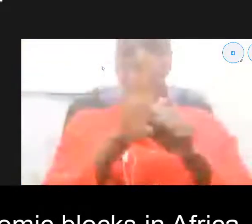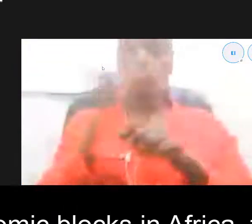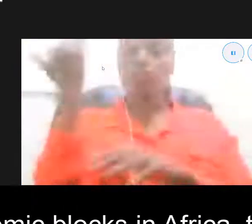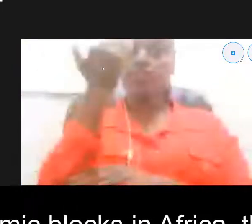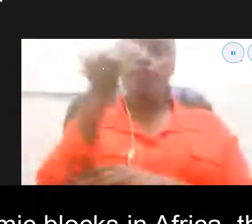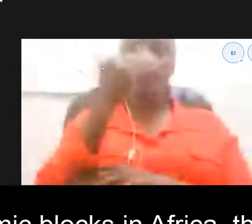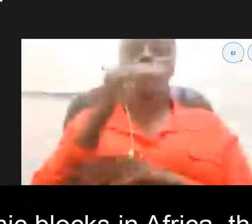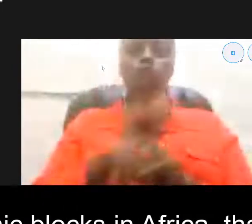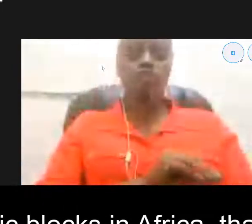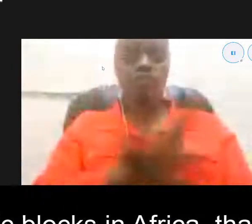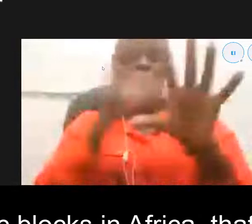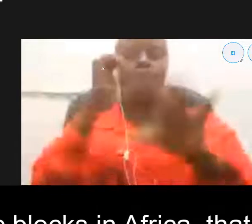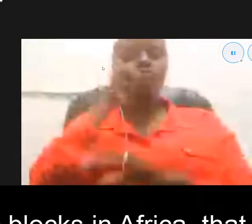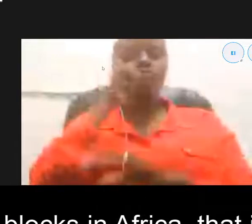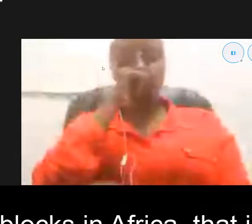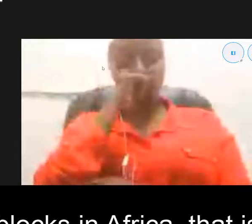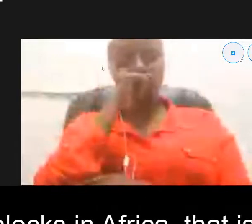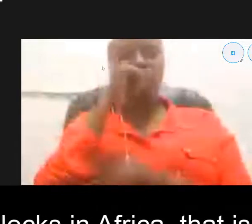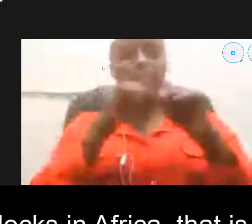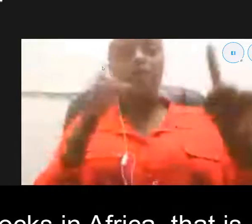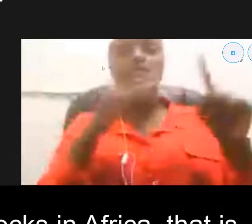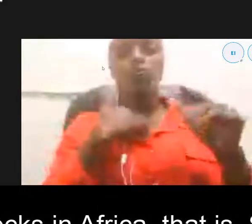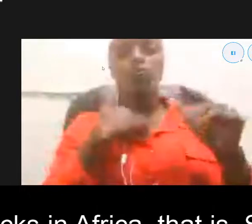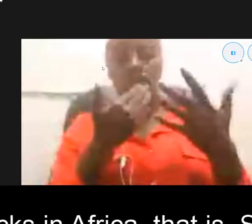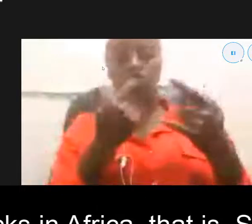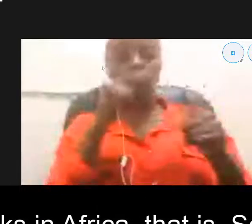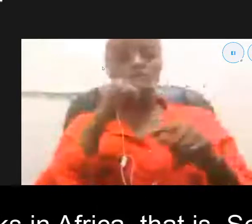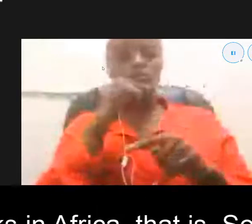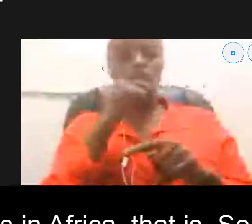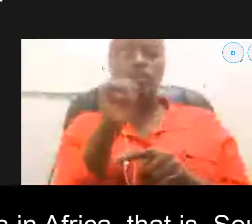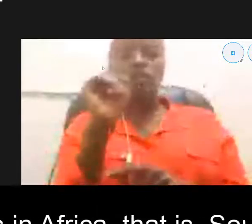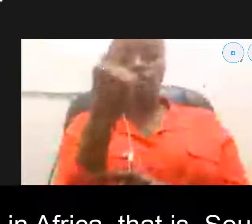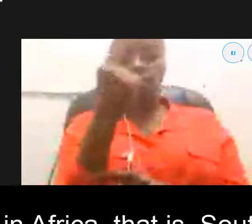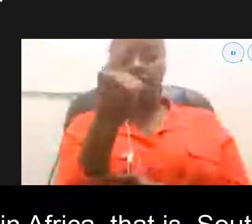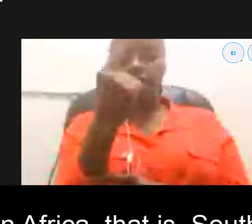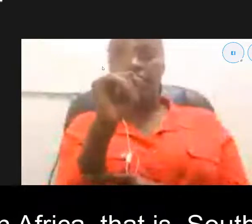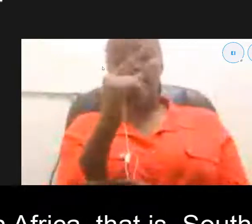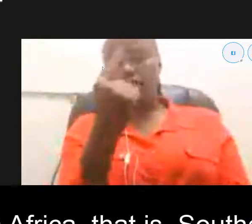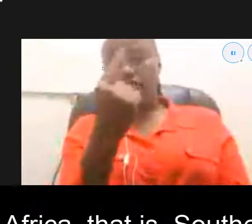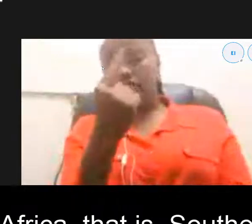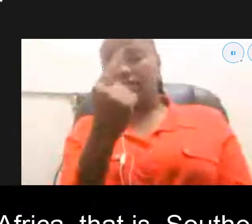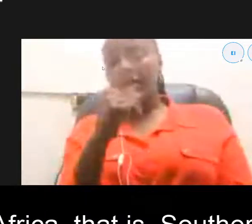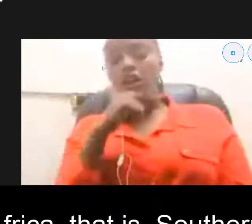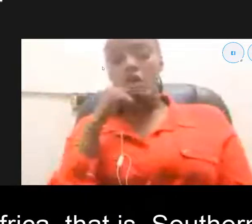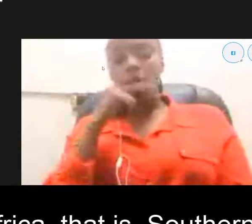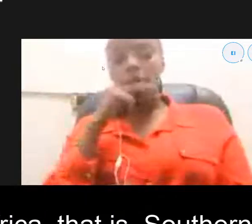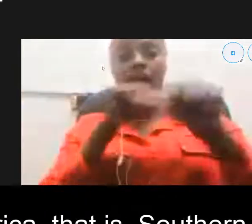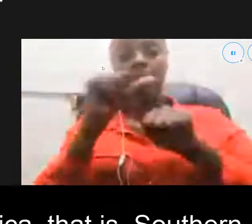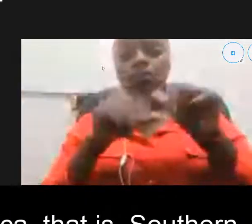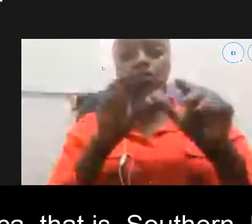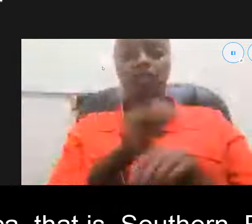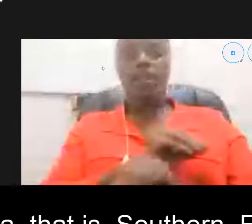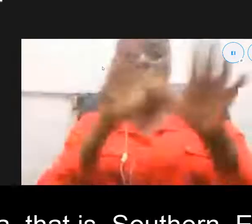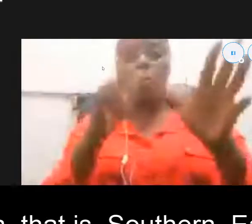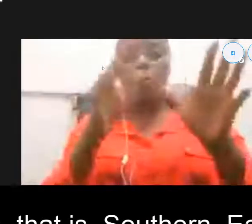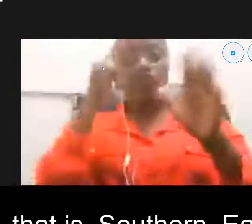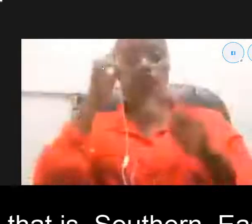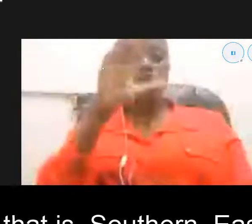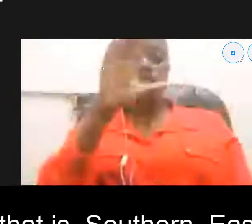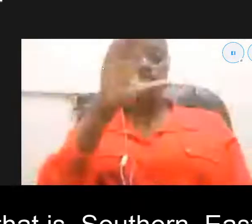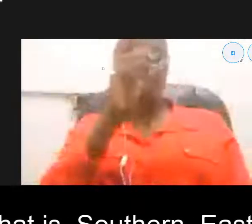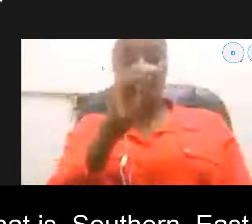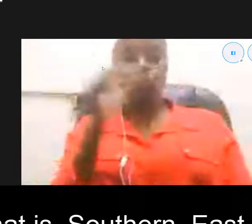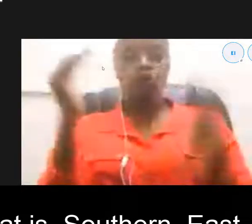but I want to go to the first intervention that he made about the clear direction of CSO Forum.